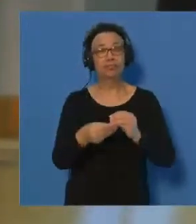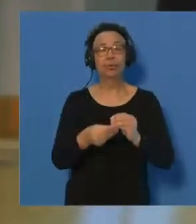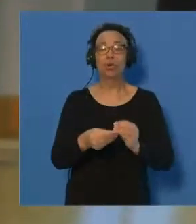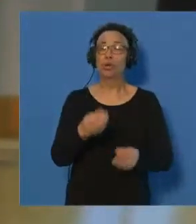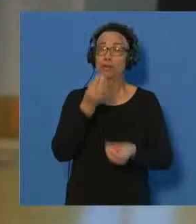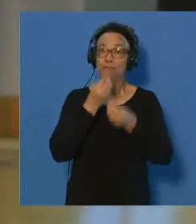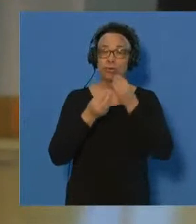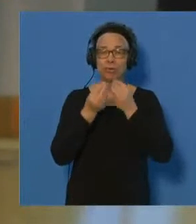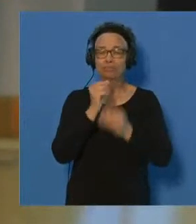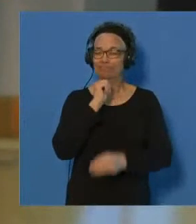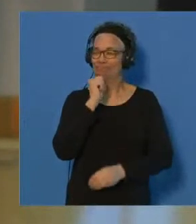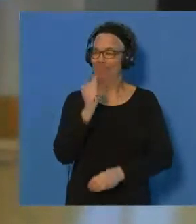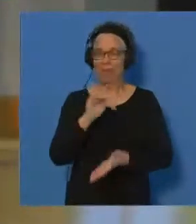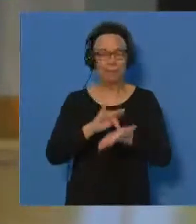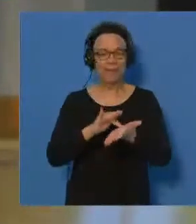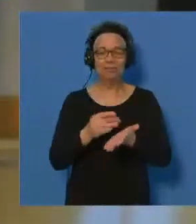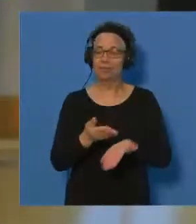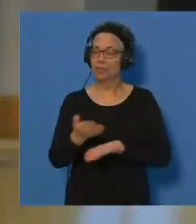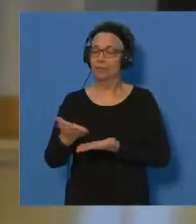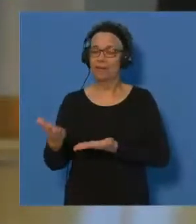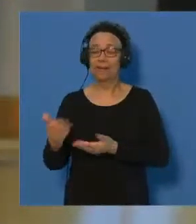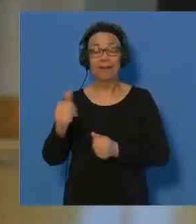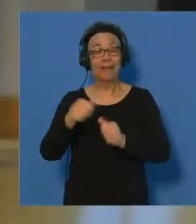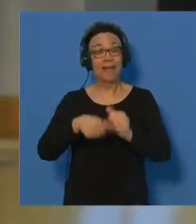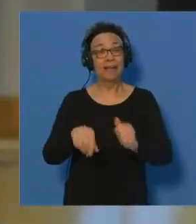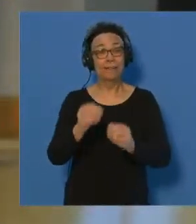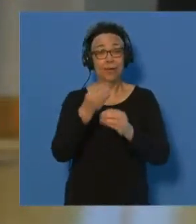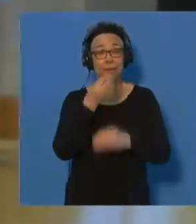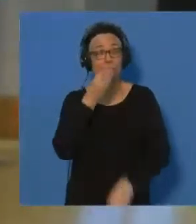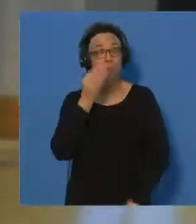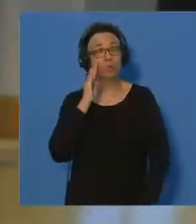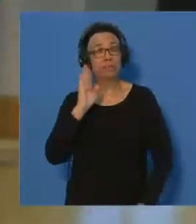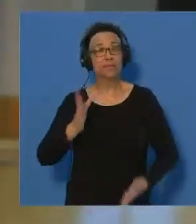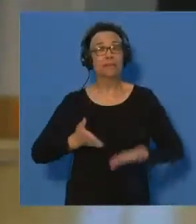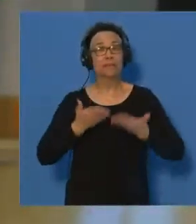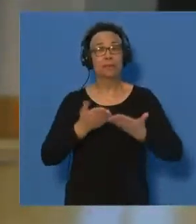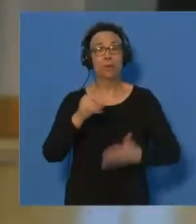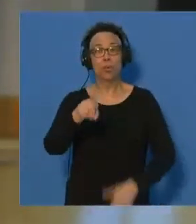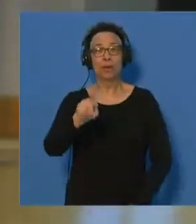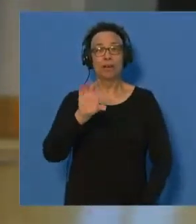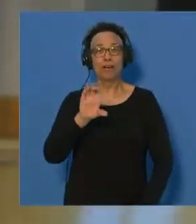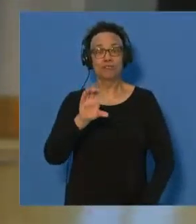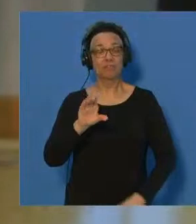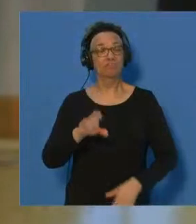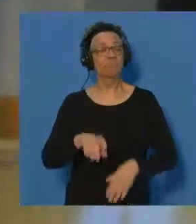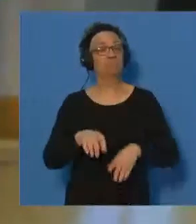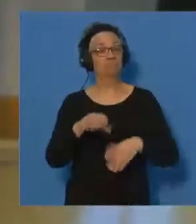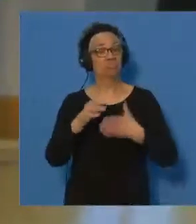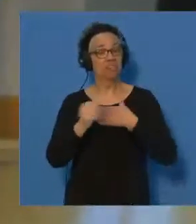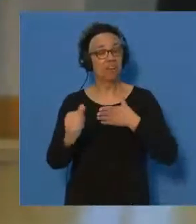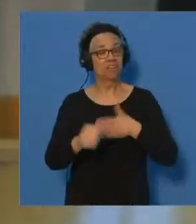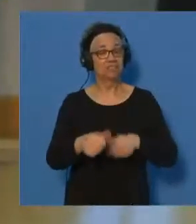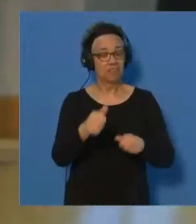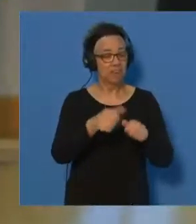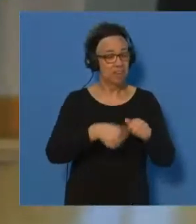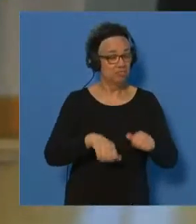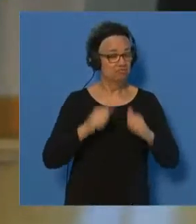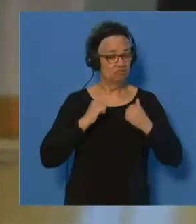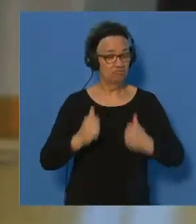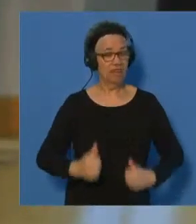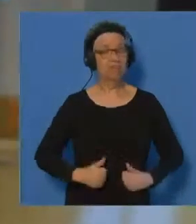supplies. Each home has been allocated $100 per resident per month, which can be used at Butterfield and